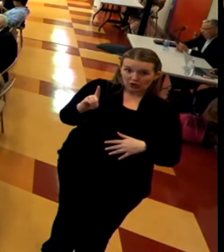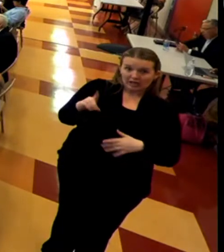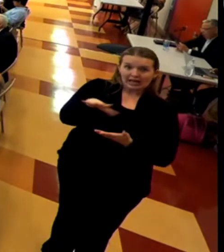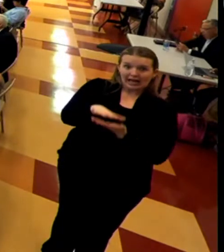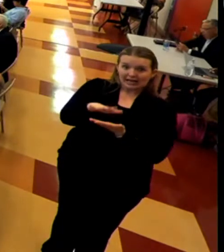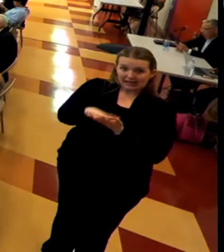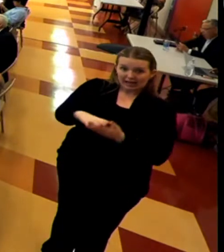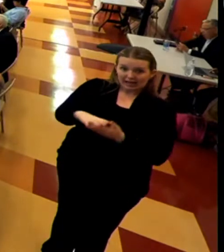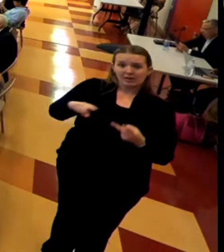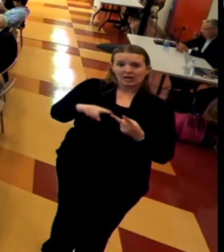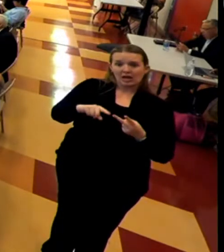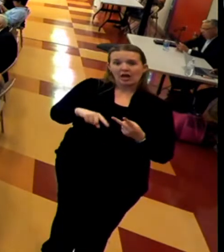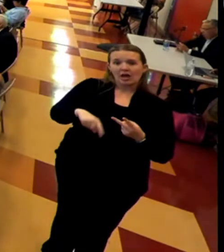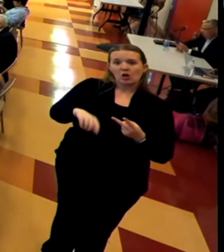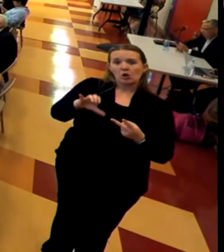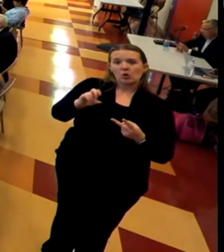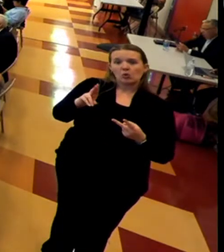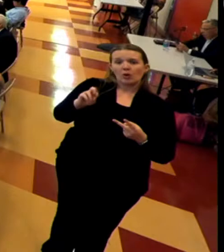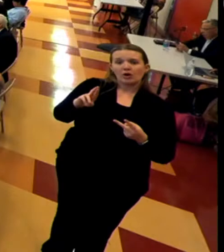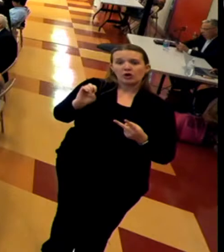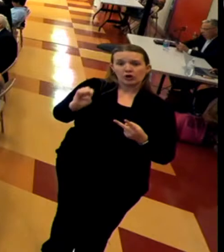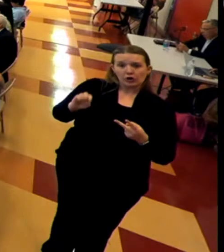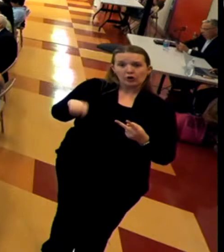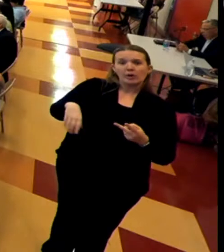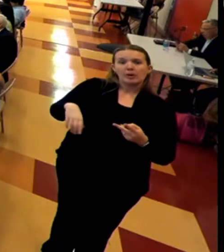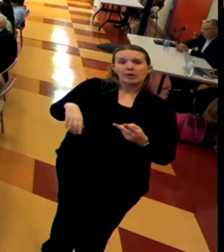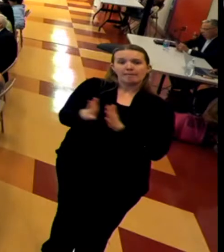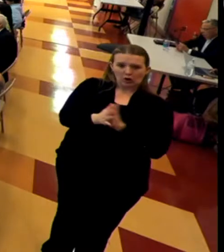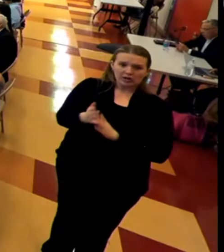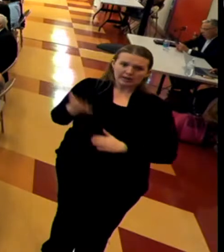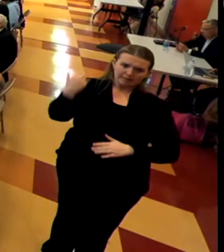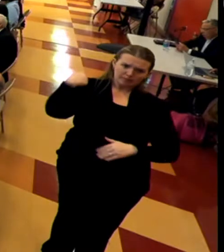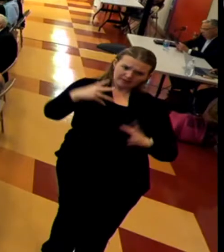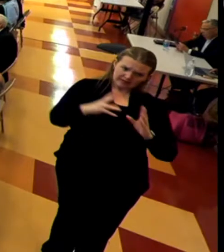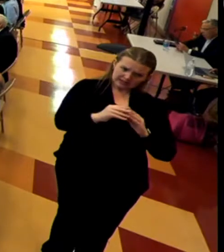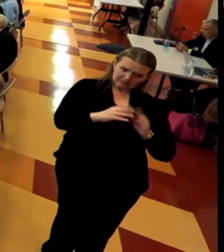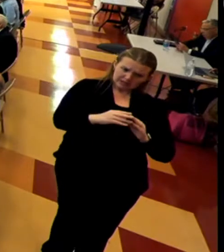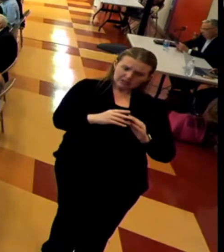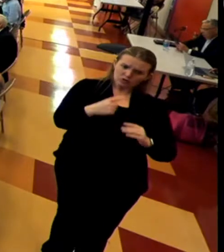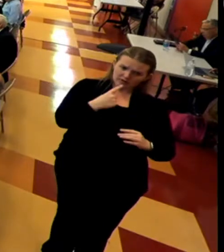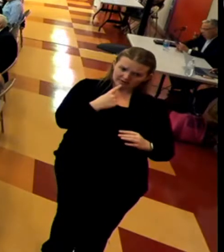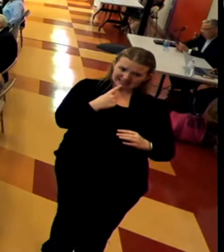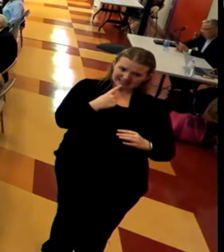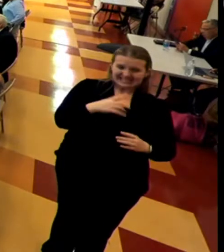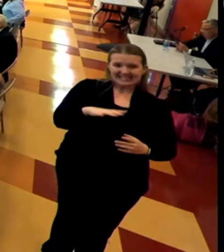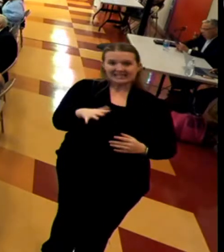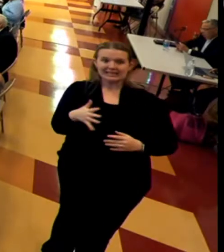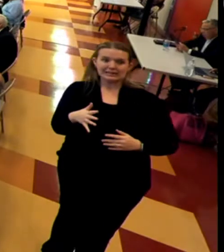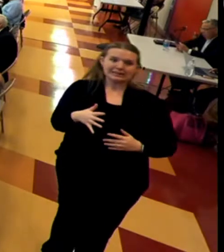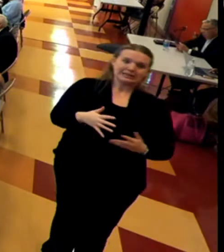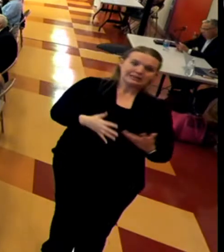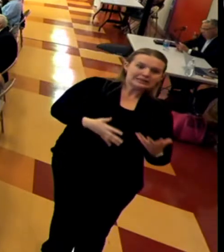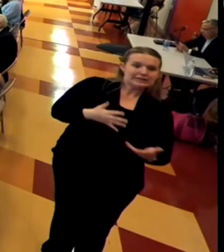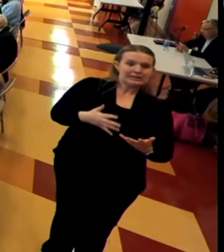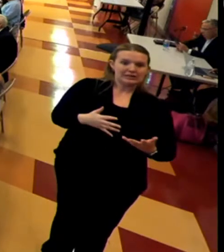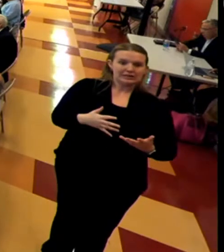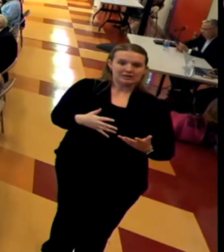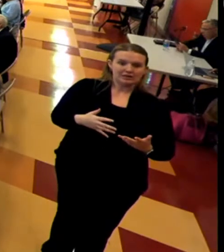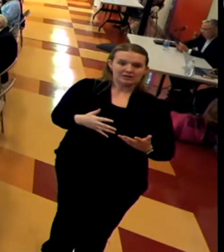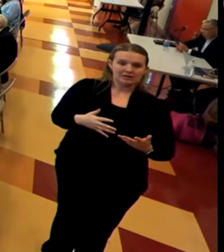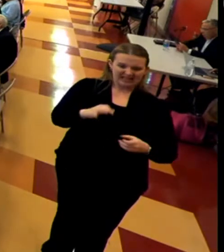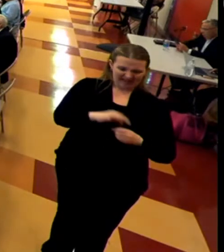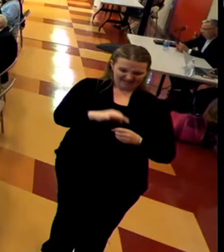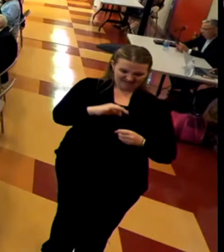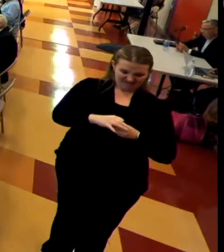precincts 2043 and 2019. In previous meetings, I've heard, that's one of the iffy issues, that you really shouldn't be breaking up